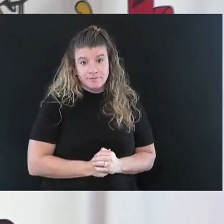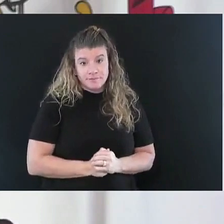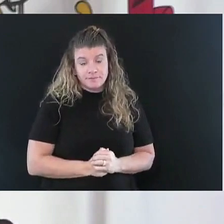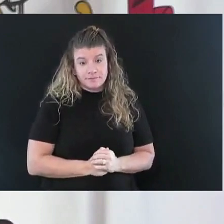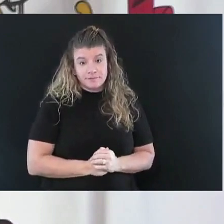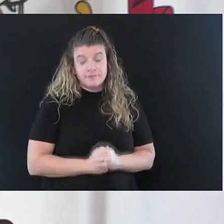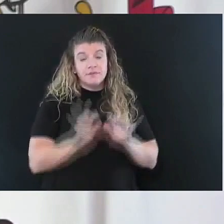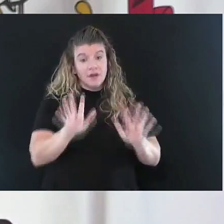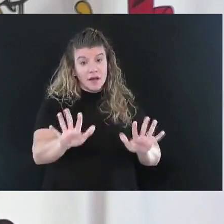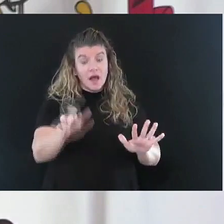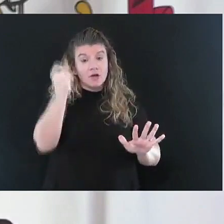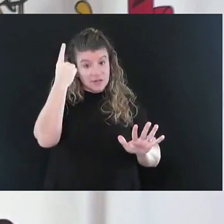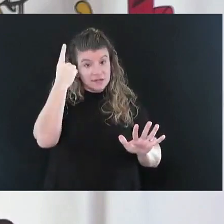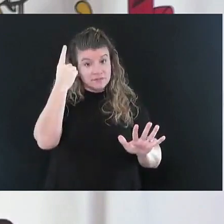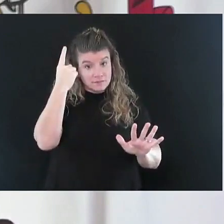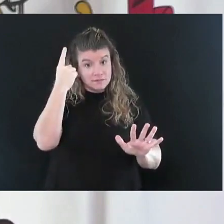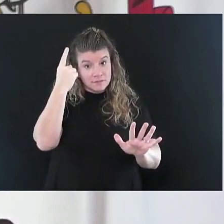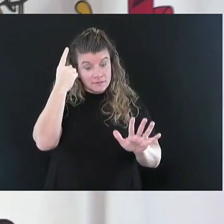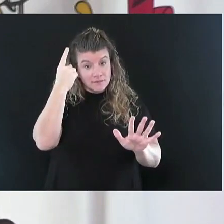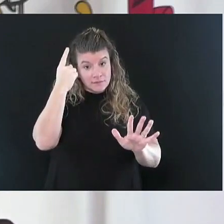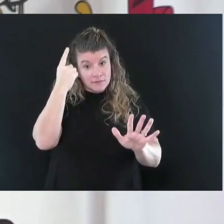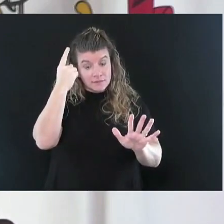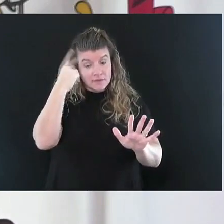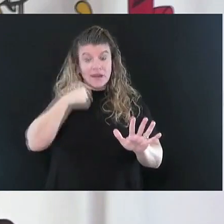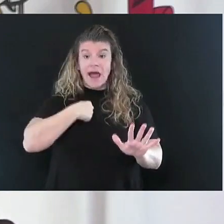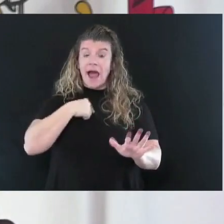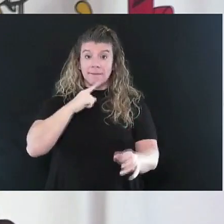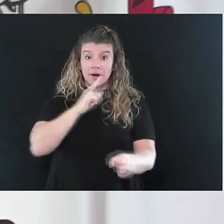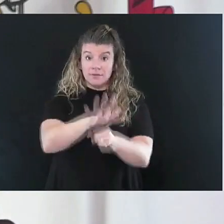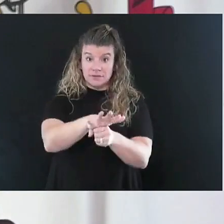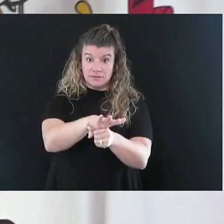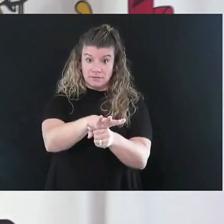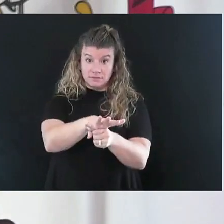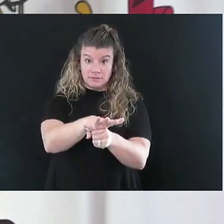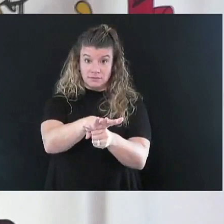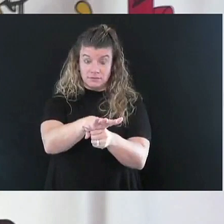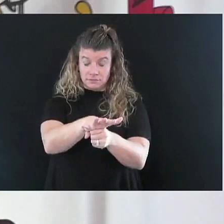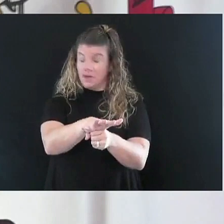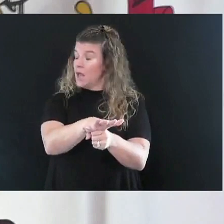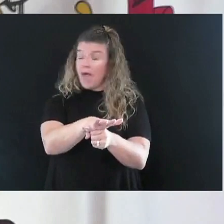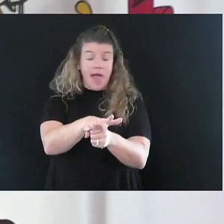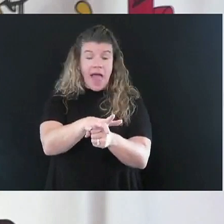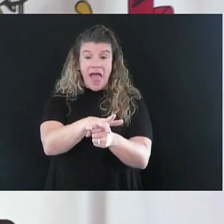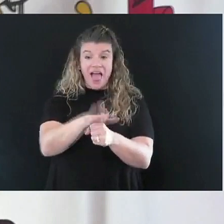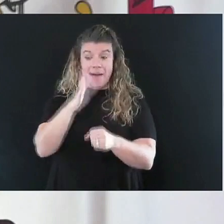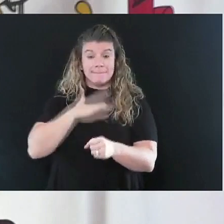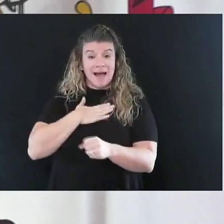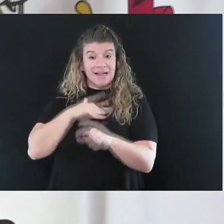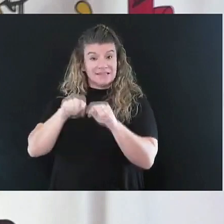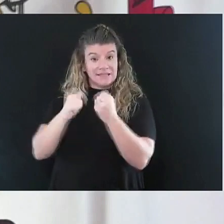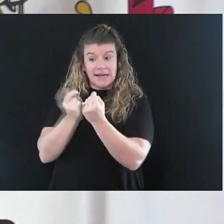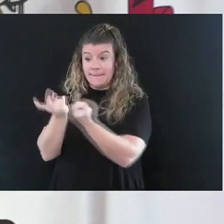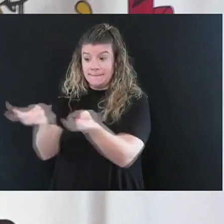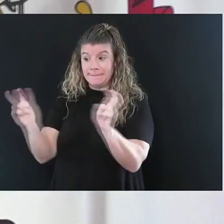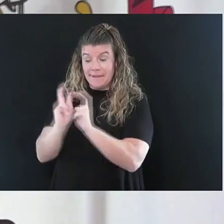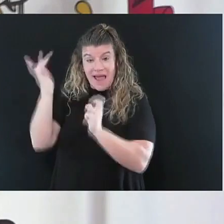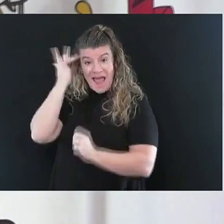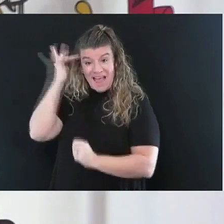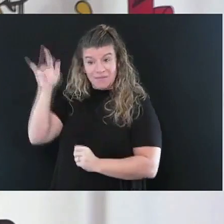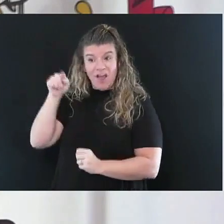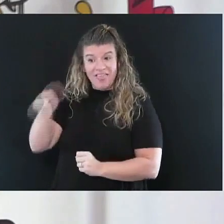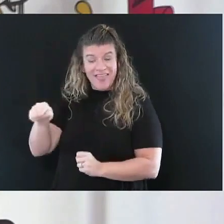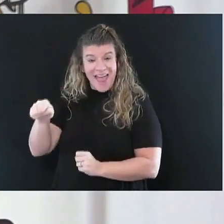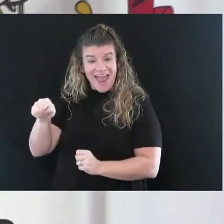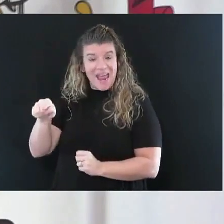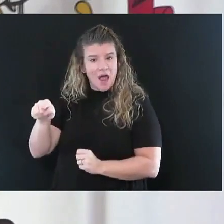Now look, I'll promise you this. I listen to the experts. Our experts